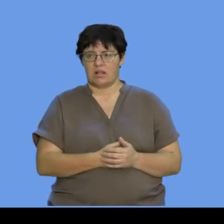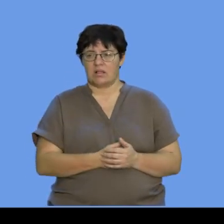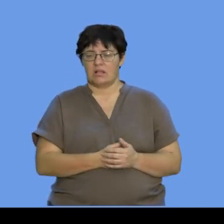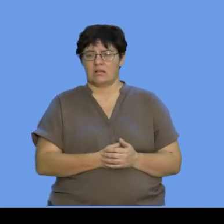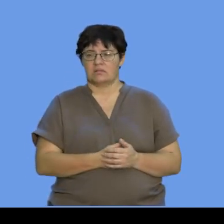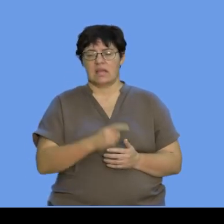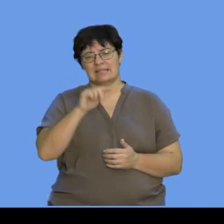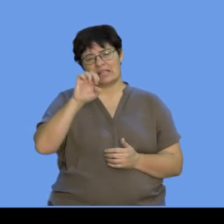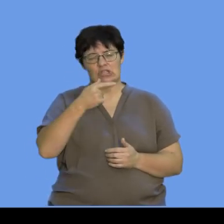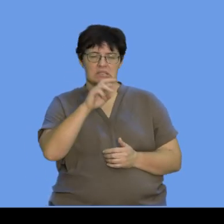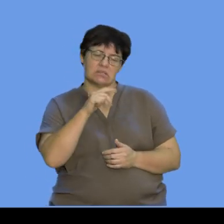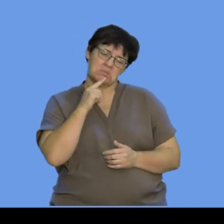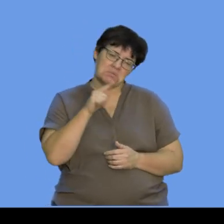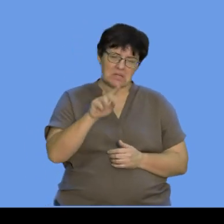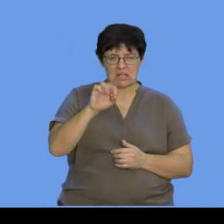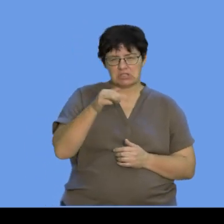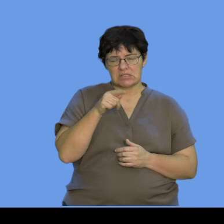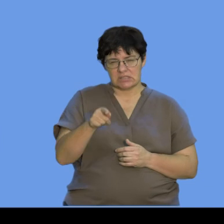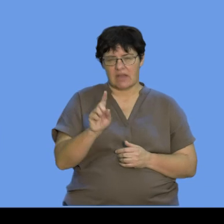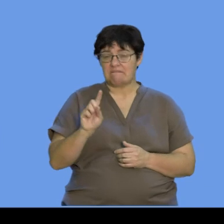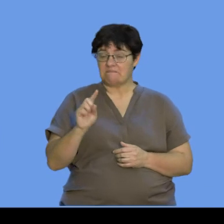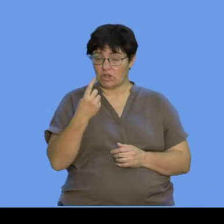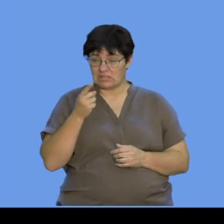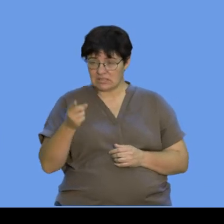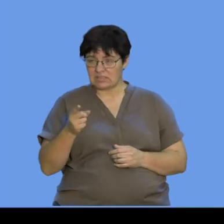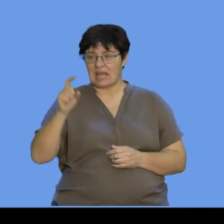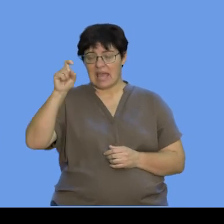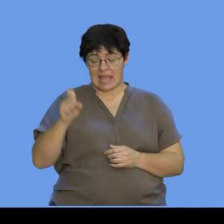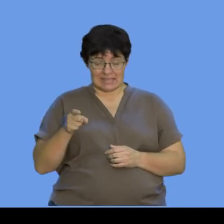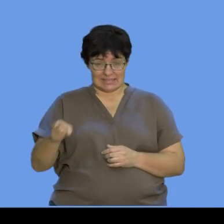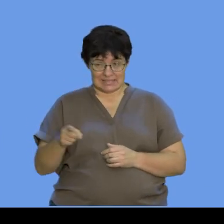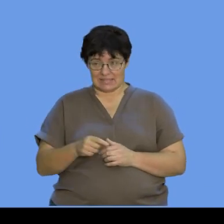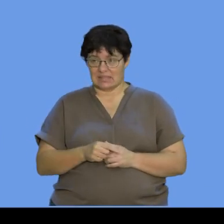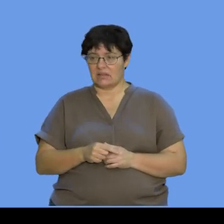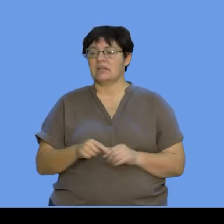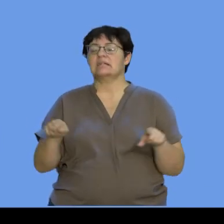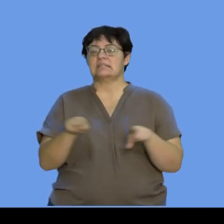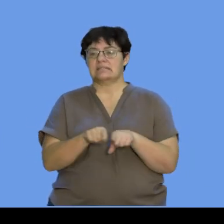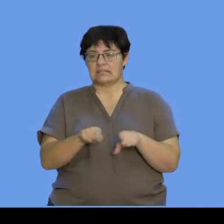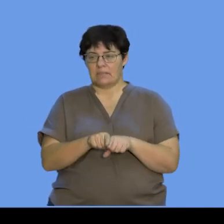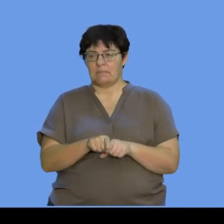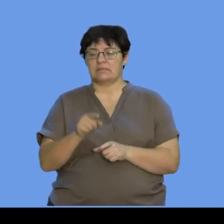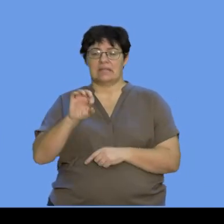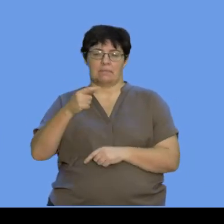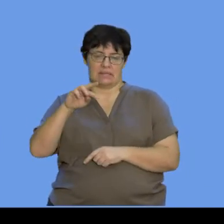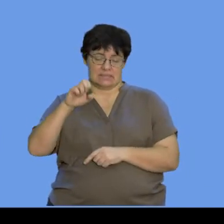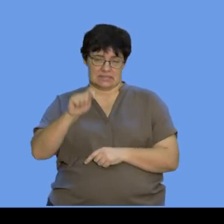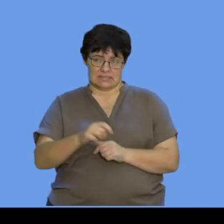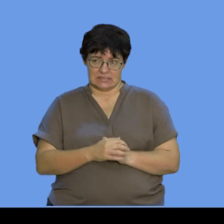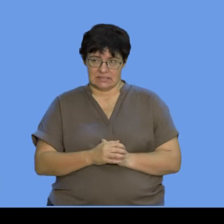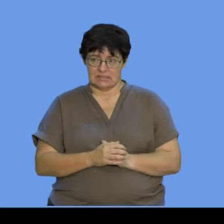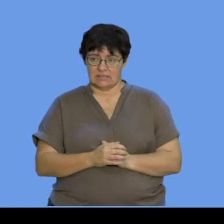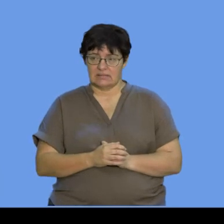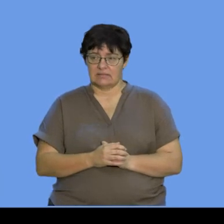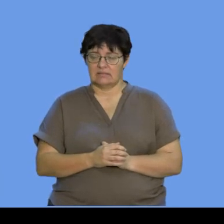know that this is a tangent. So if this is a tangent, firstly, that will be X there. It will be same segment as